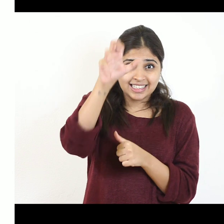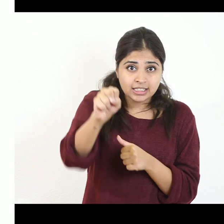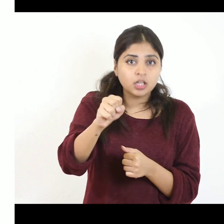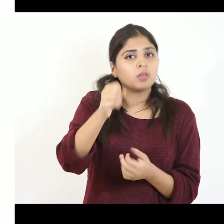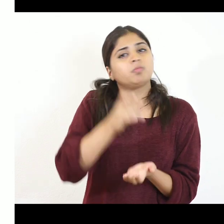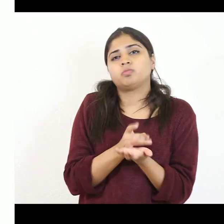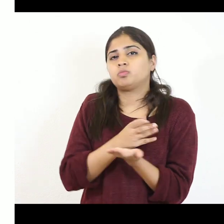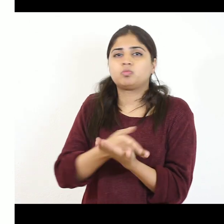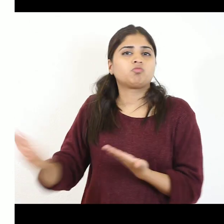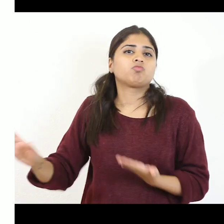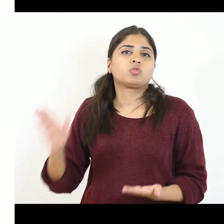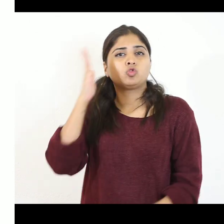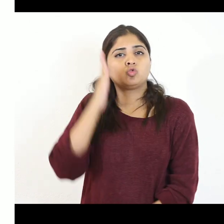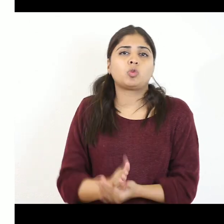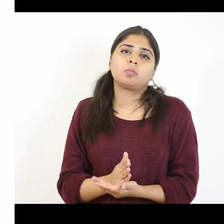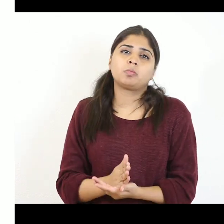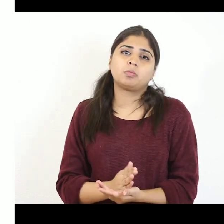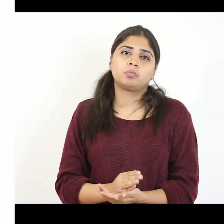privileges.